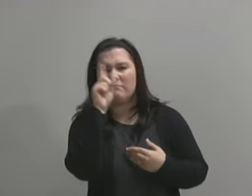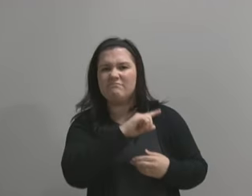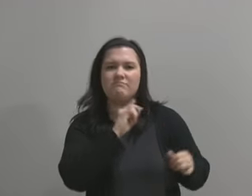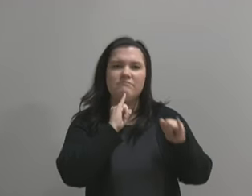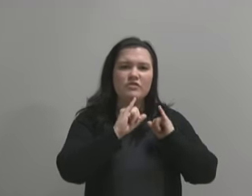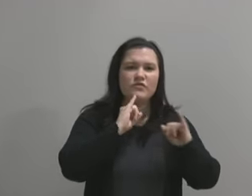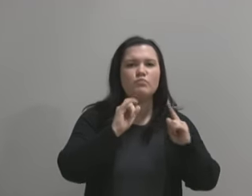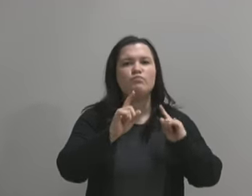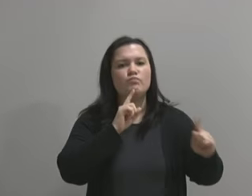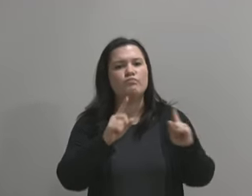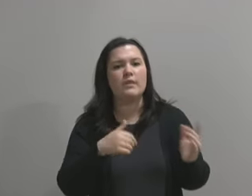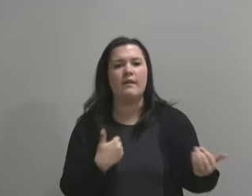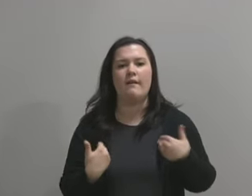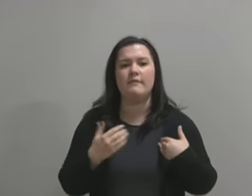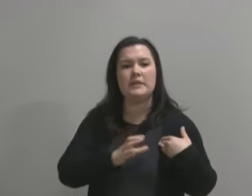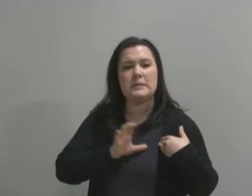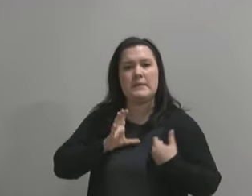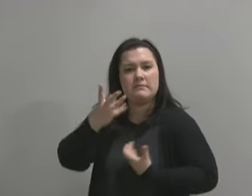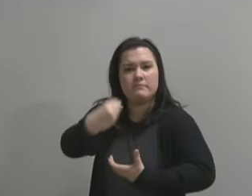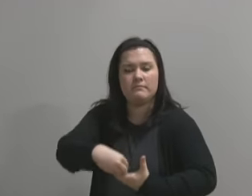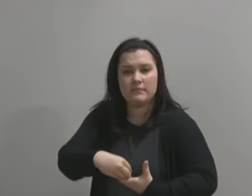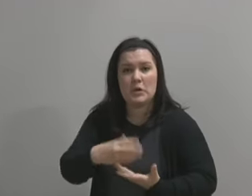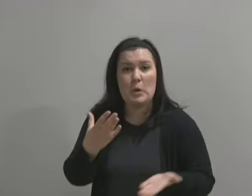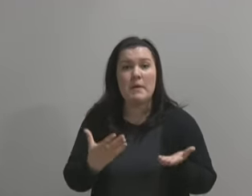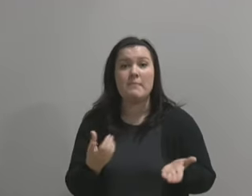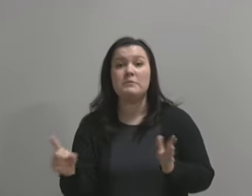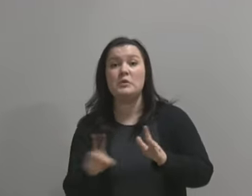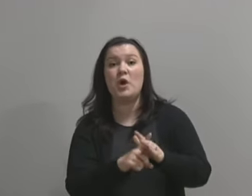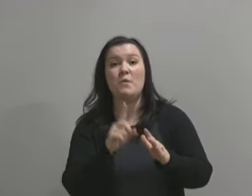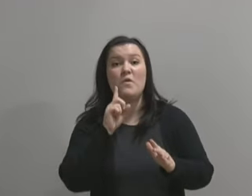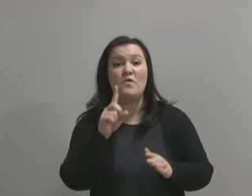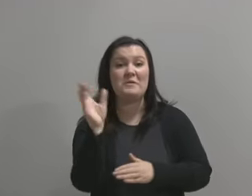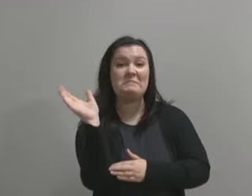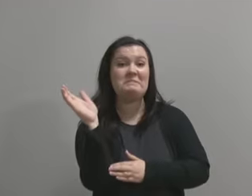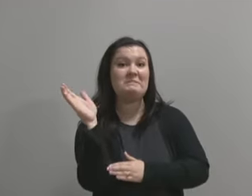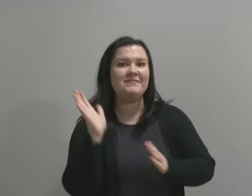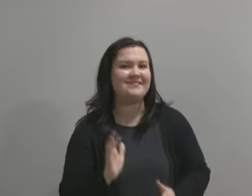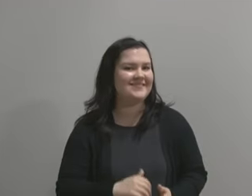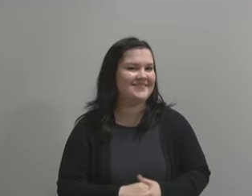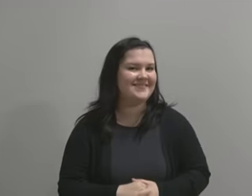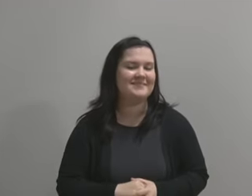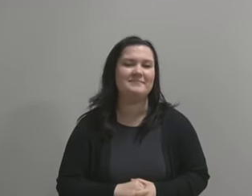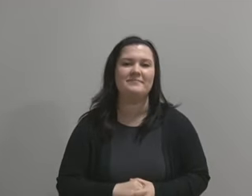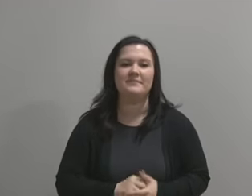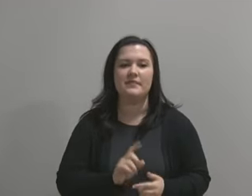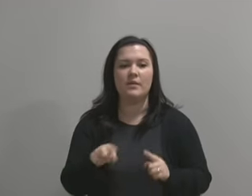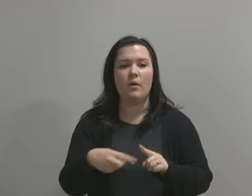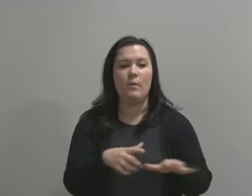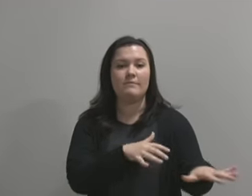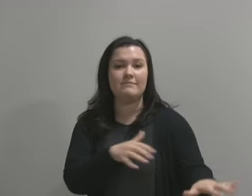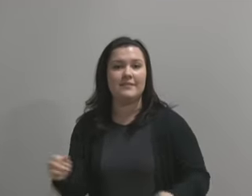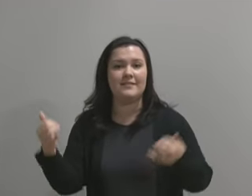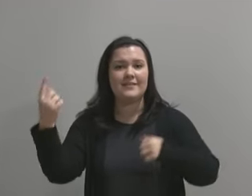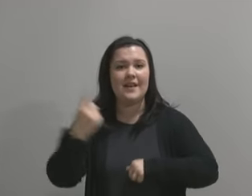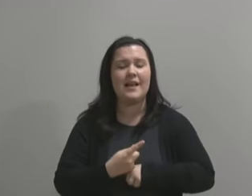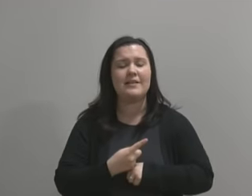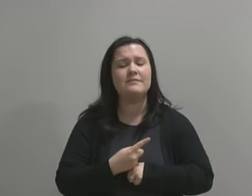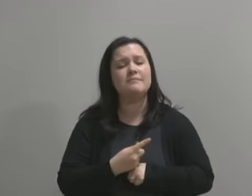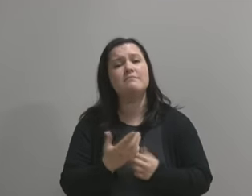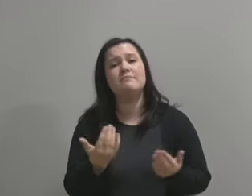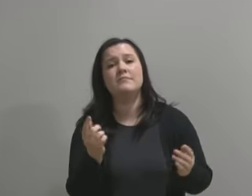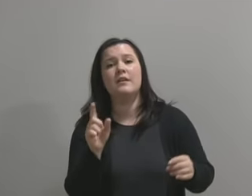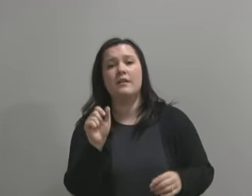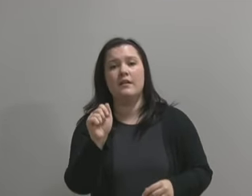interviews, serve on a committee, and over time maybe show up as a guest lecturer. When you leave here today, do stop by